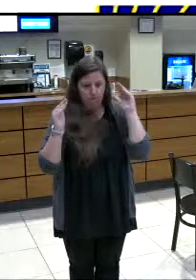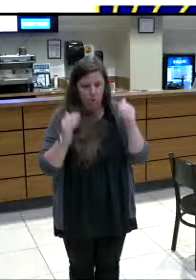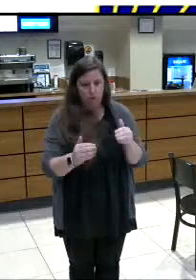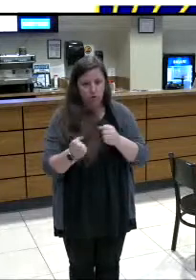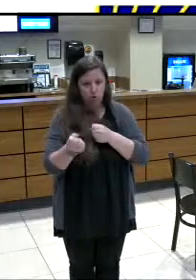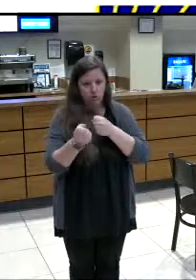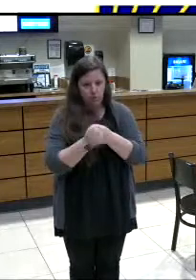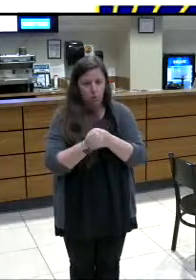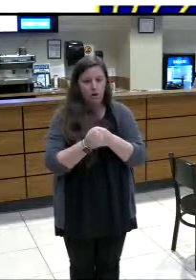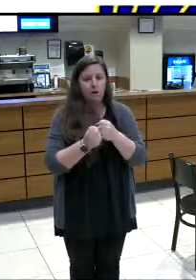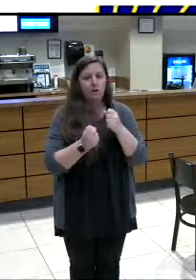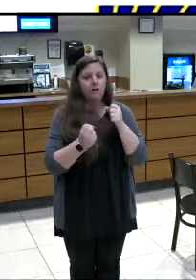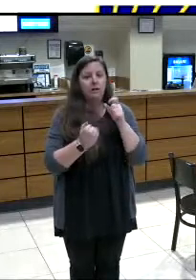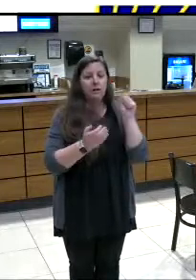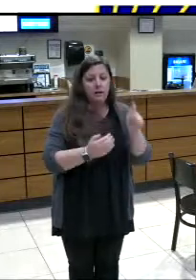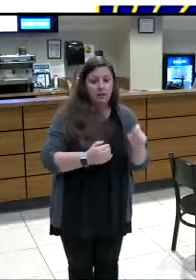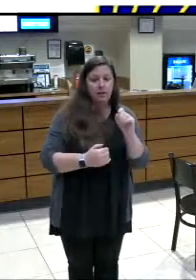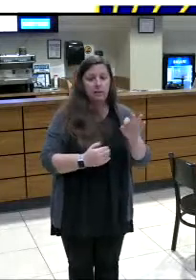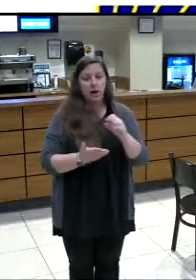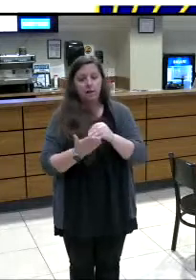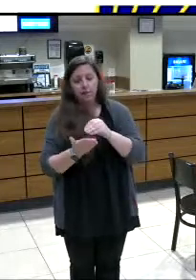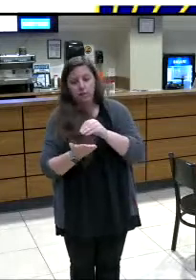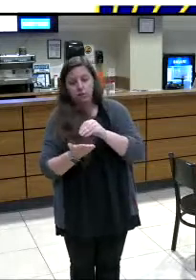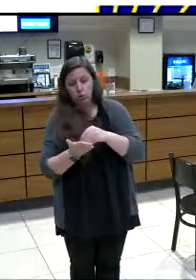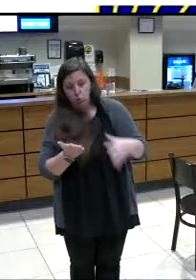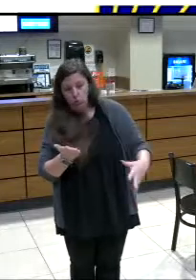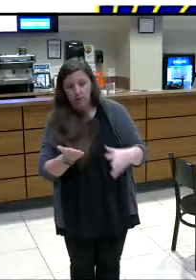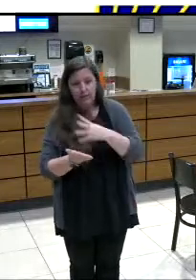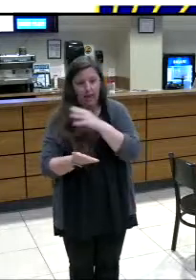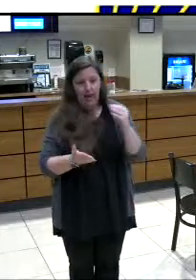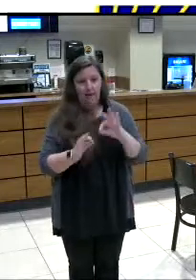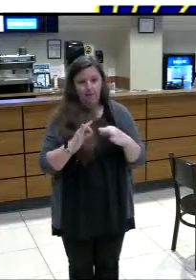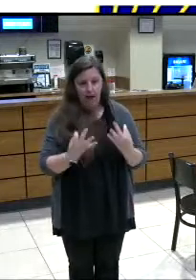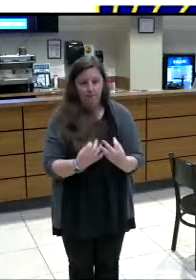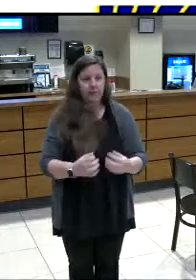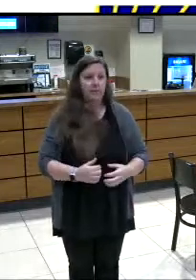students and families. Ms. Tolbert?